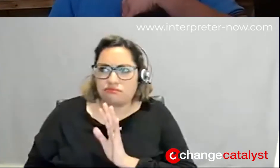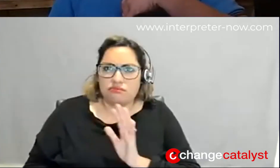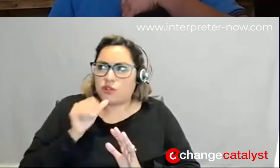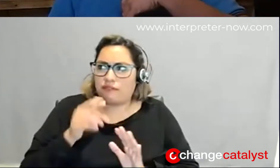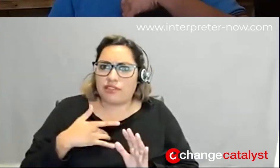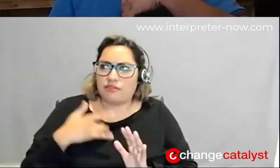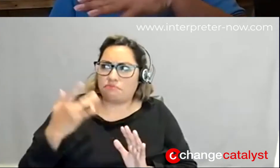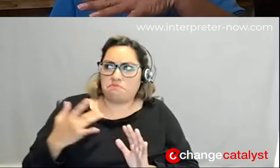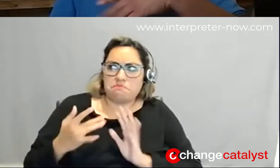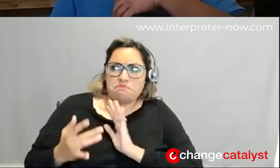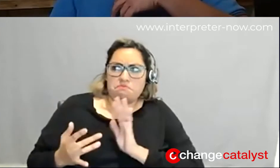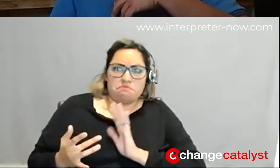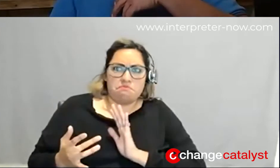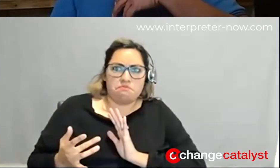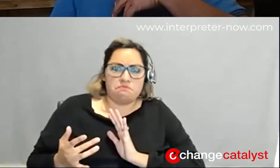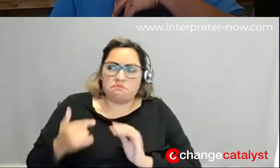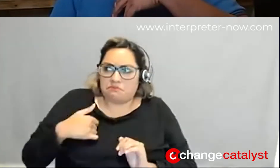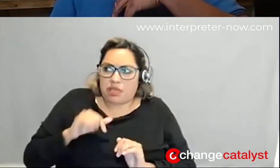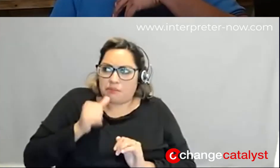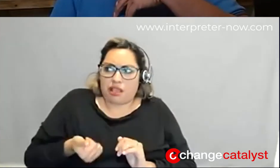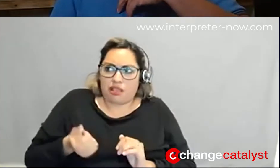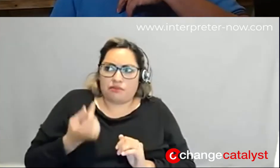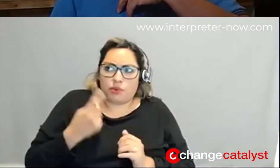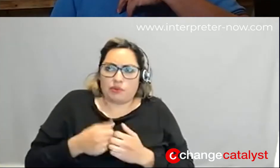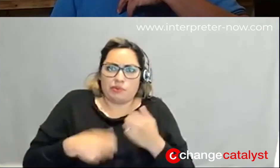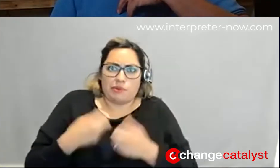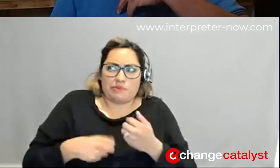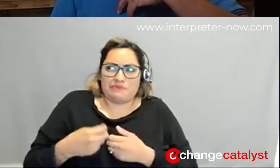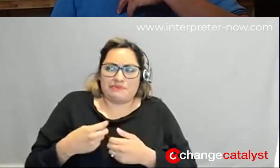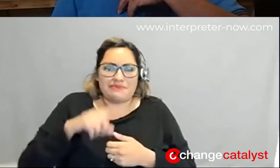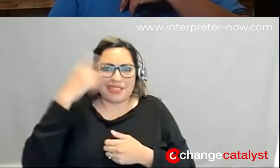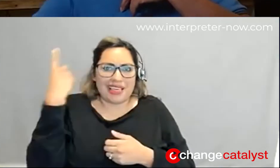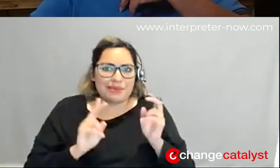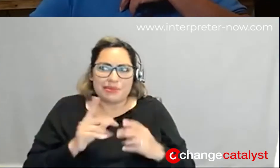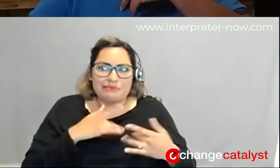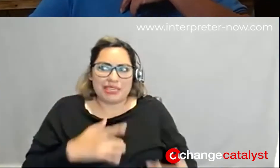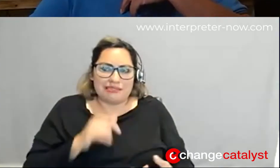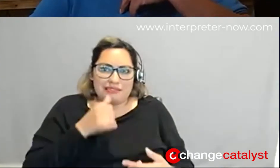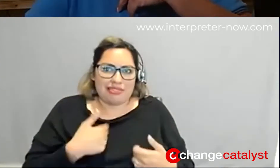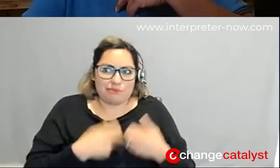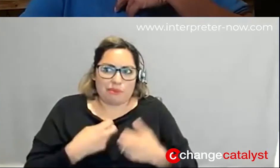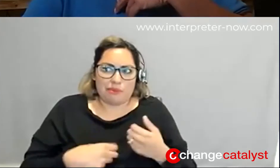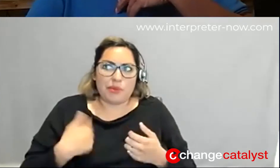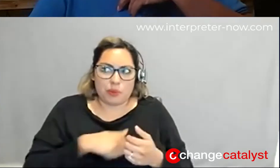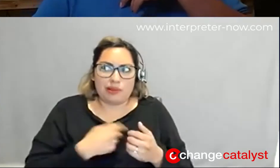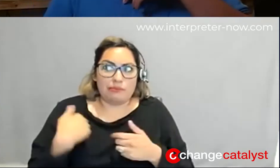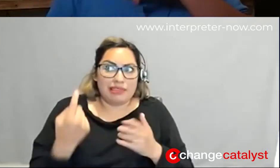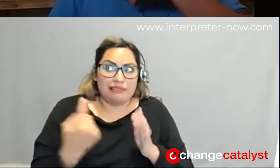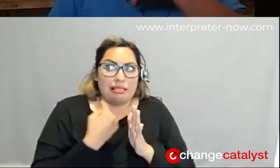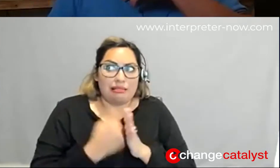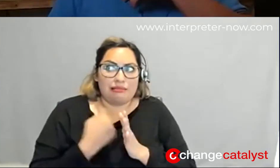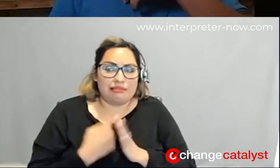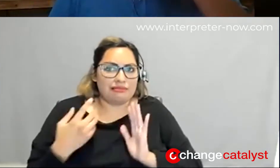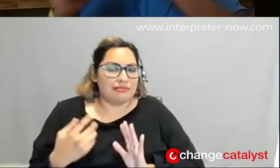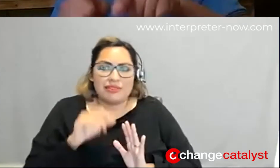me. I'm not the one with the problem here. Black people aren't the ones that have the problem. We're the ones being killed, right? We don't